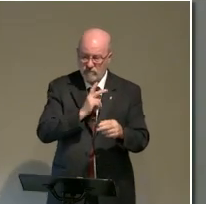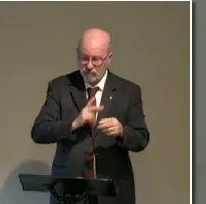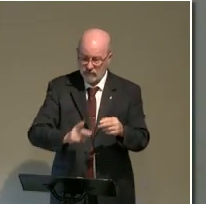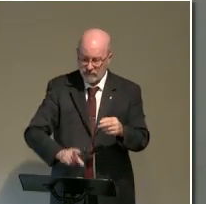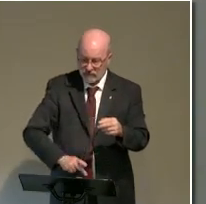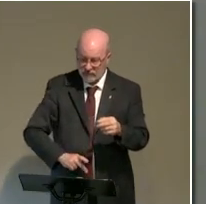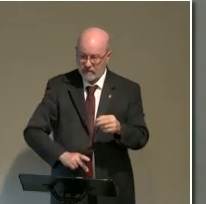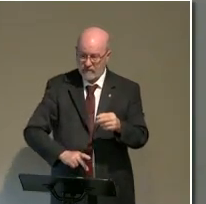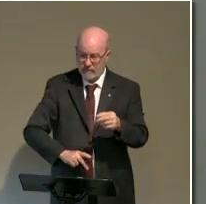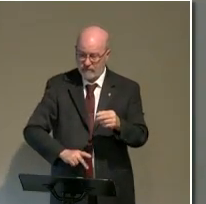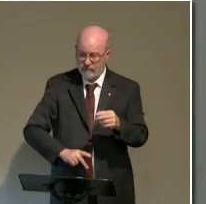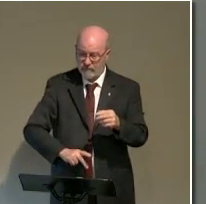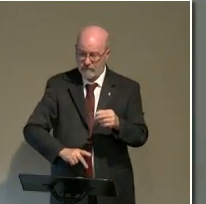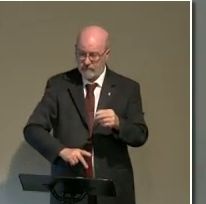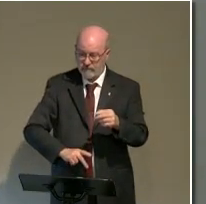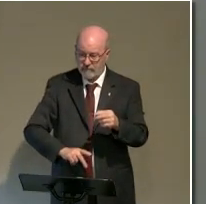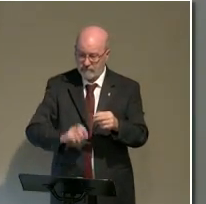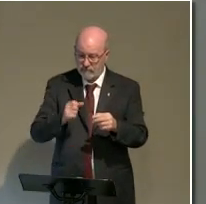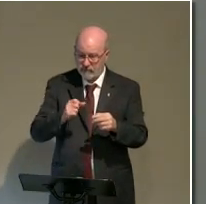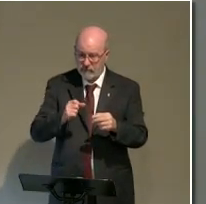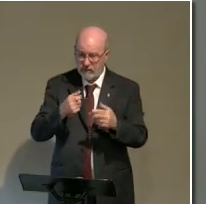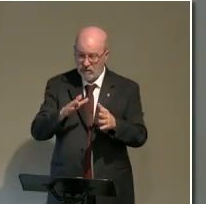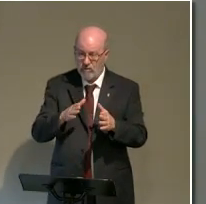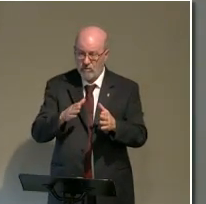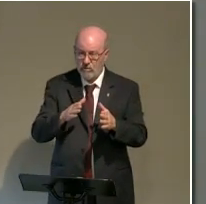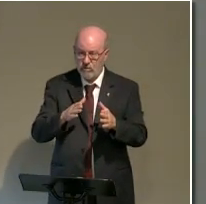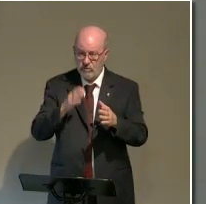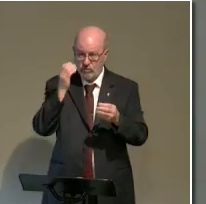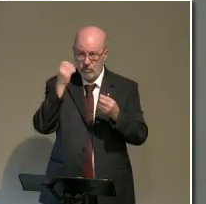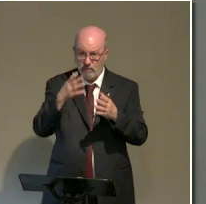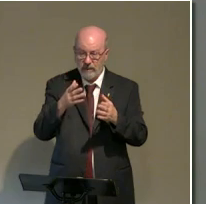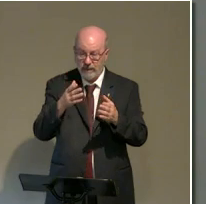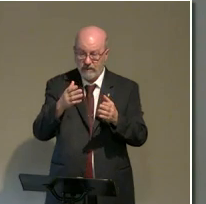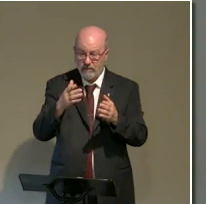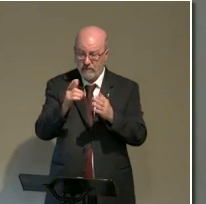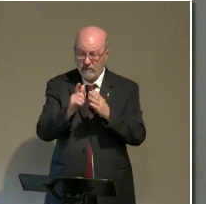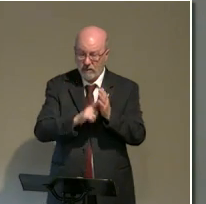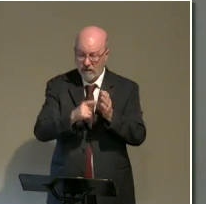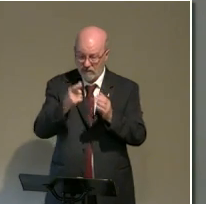and regard you, King, as long as